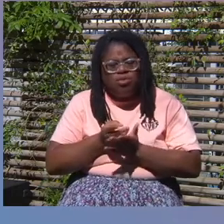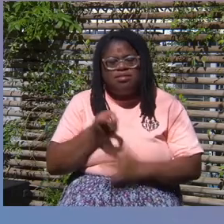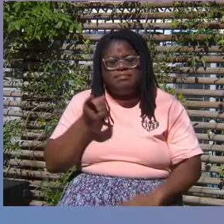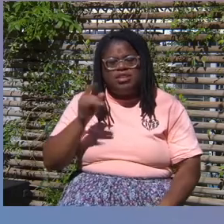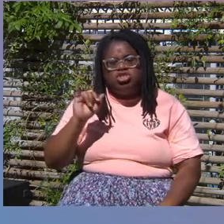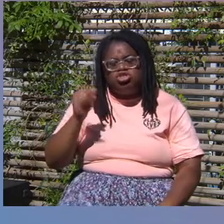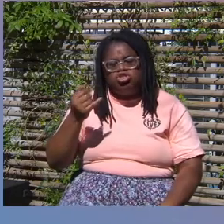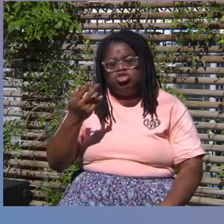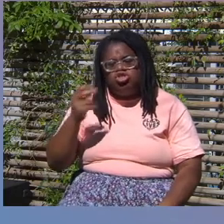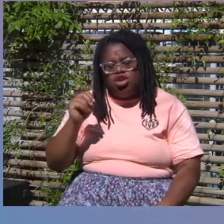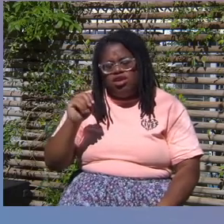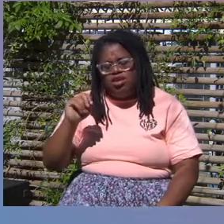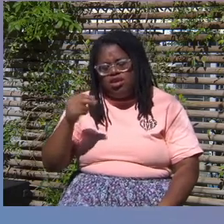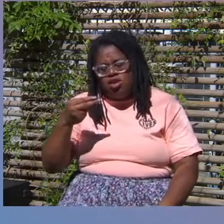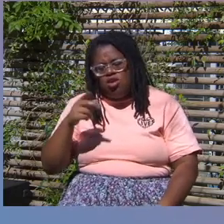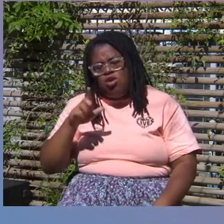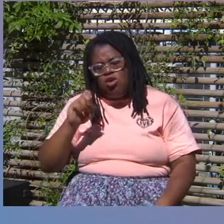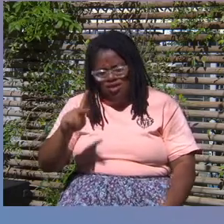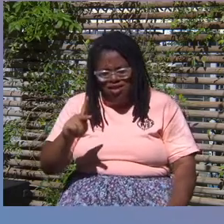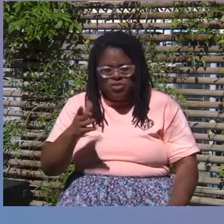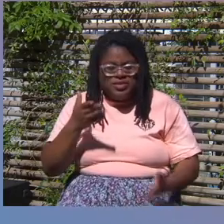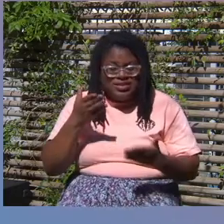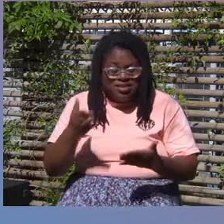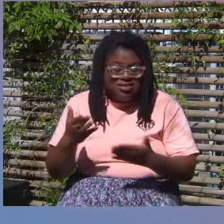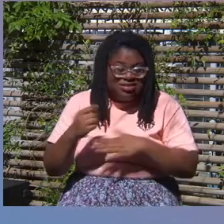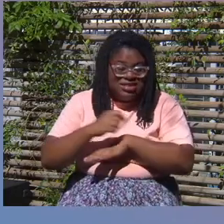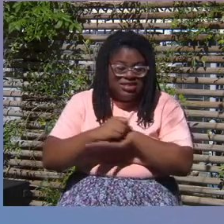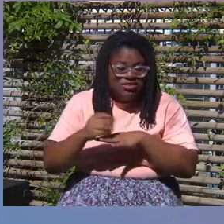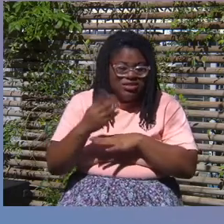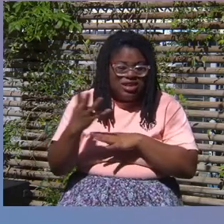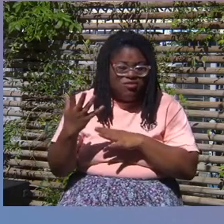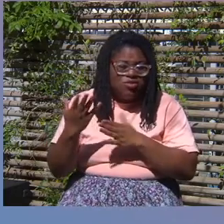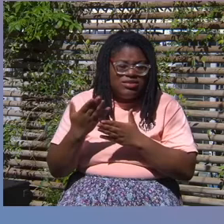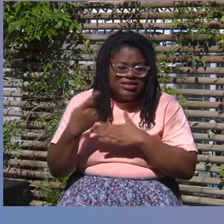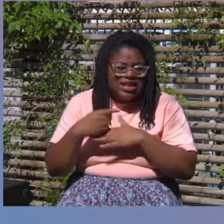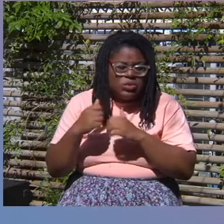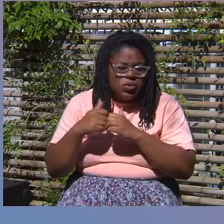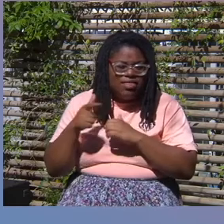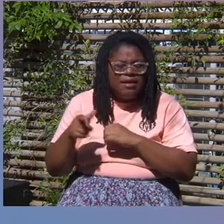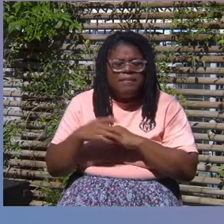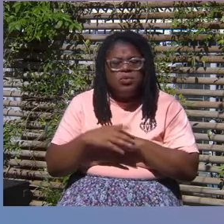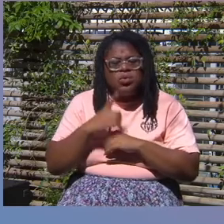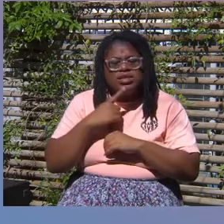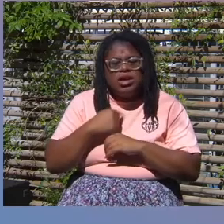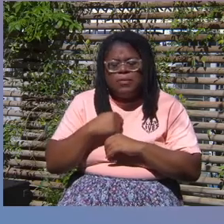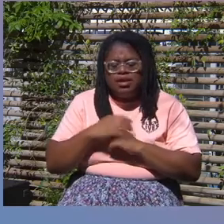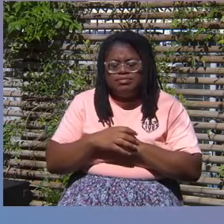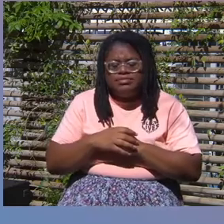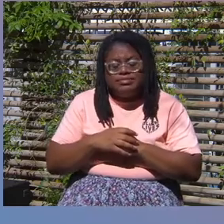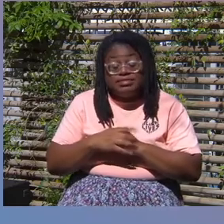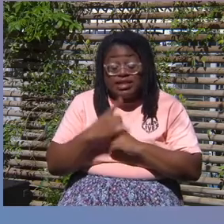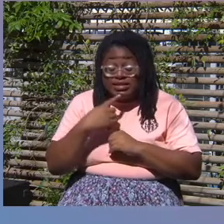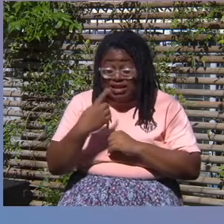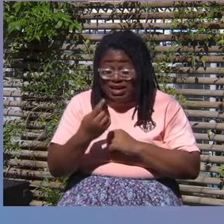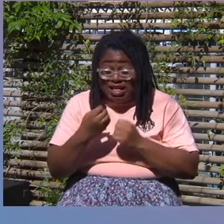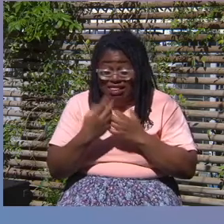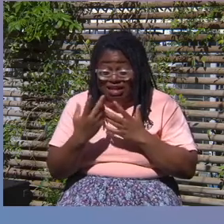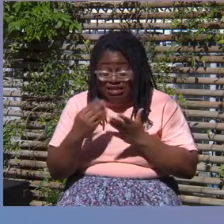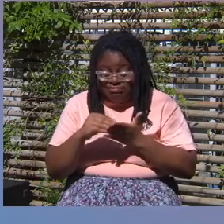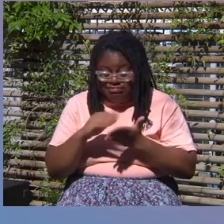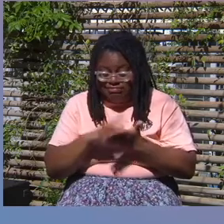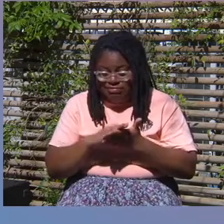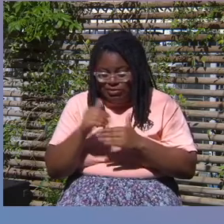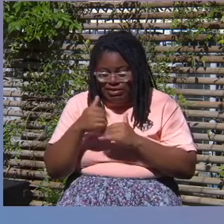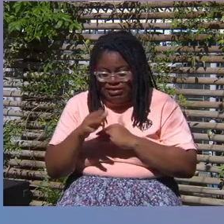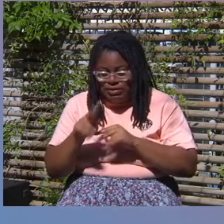Hope came and was on the set with him for several days. But he would always tell me this, and I say this in a lot of notes that I